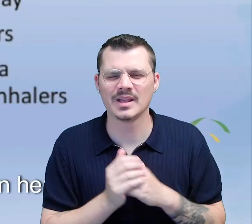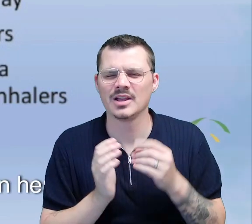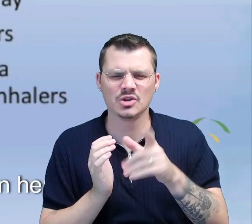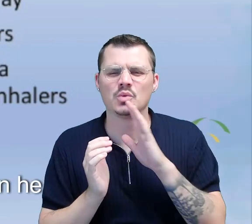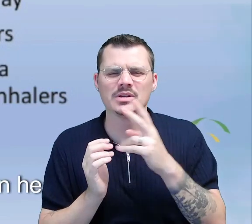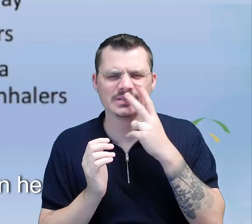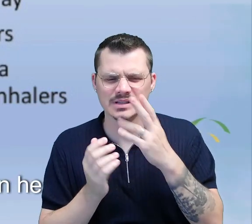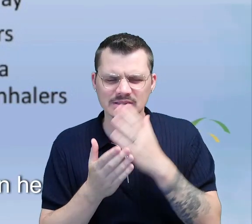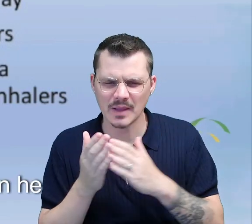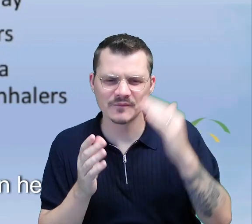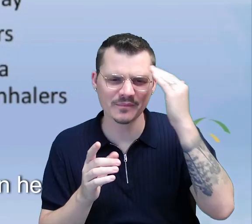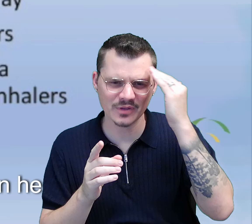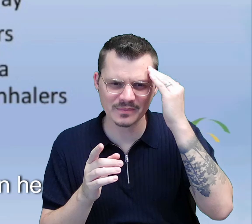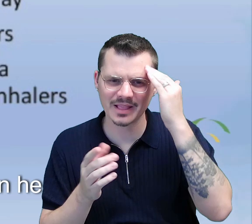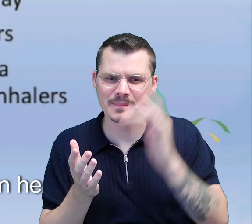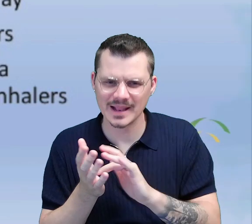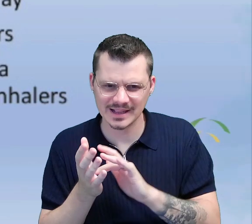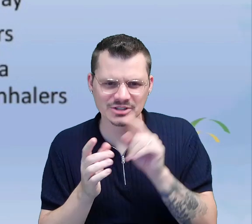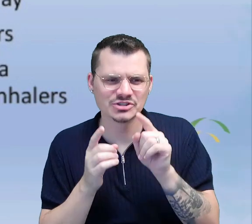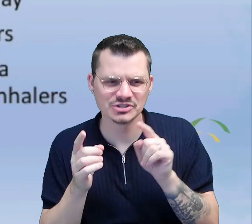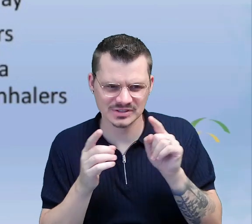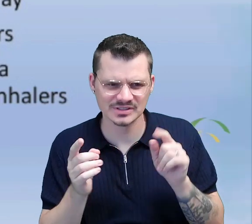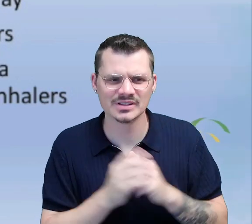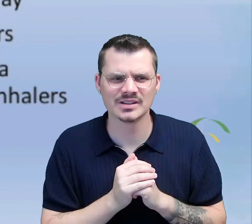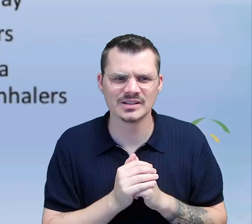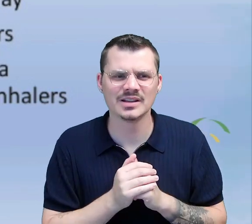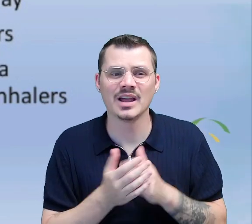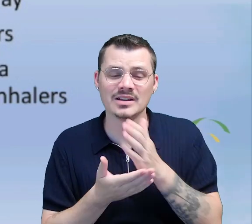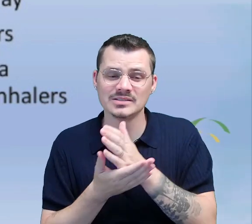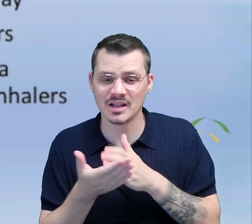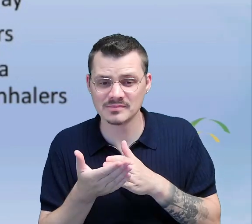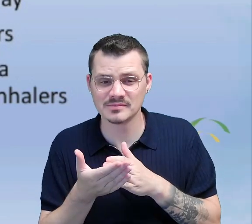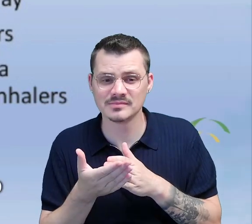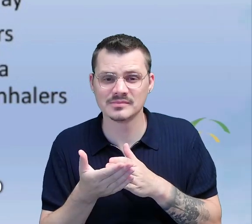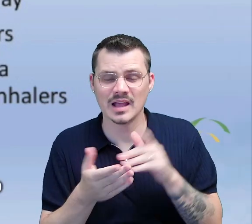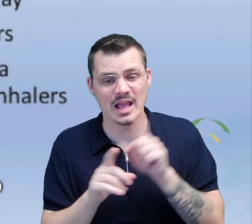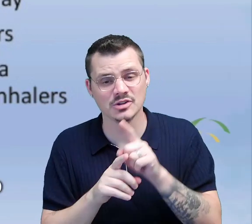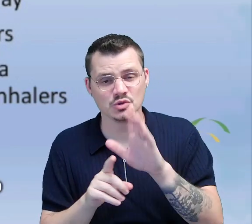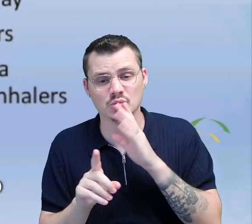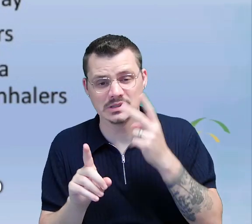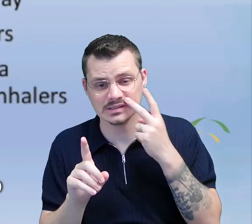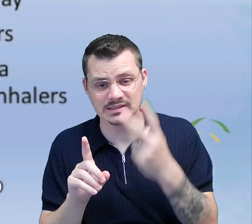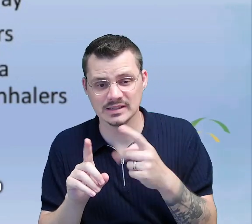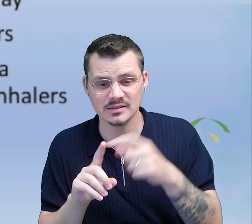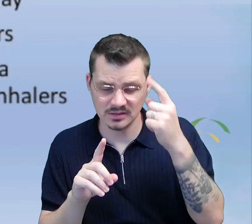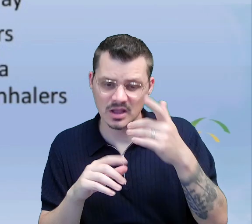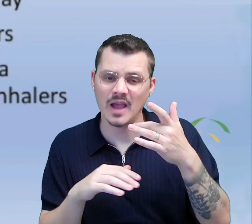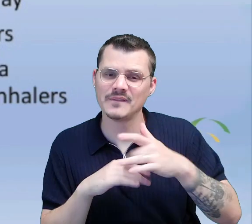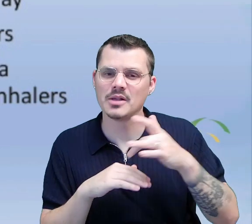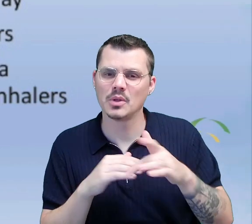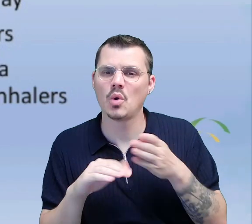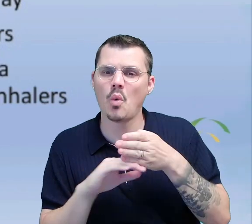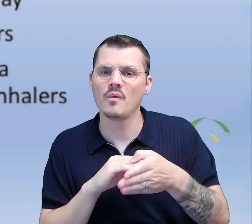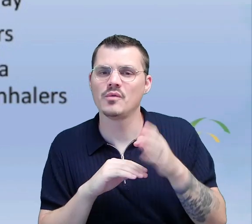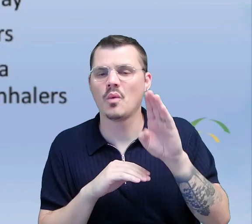And you'll see very familiar medicines on here. Some of them, as you'll see in a minute, are also available over